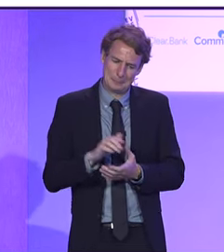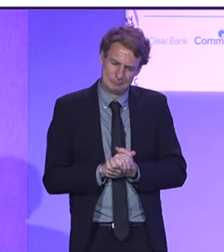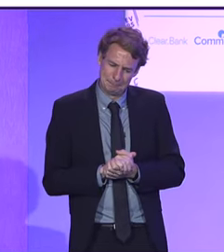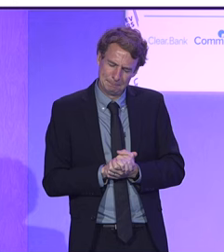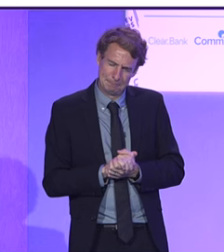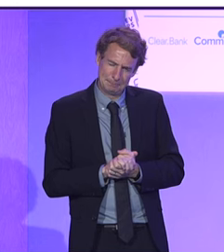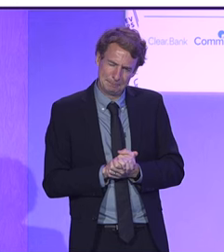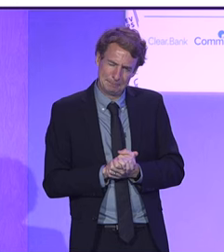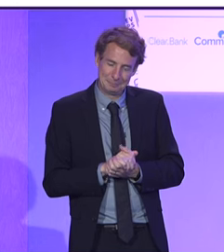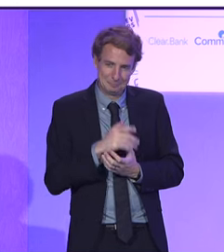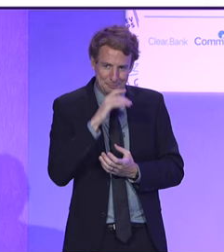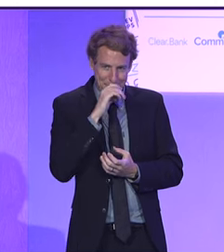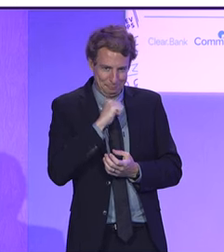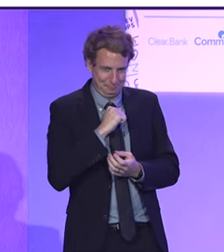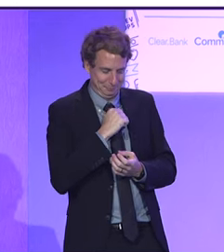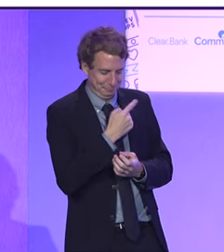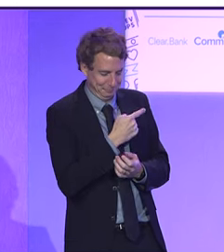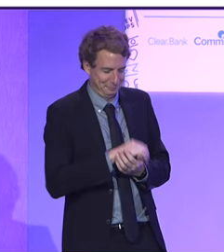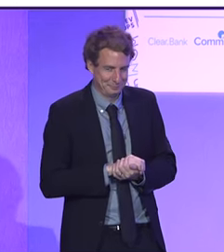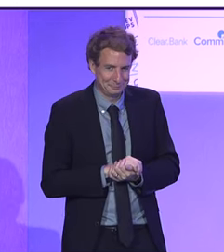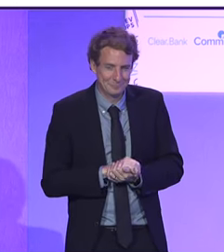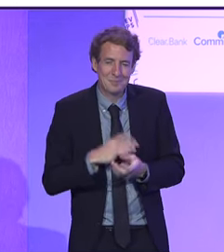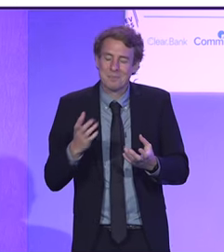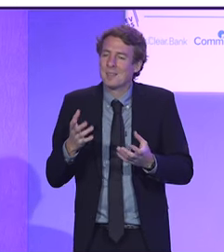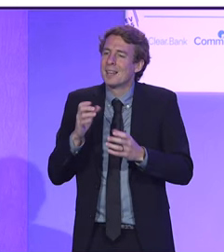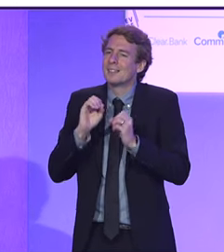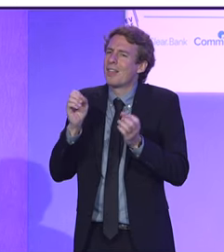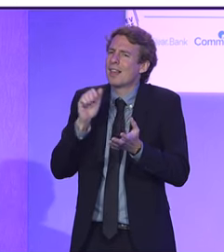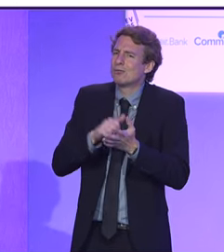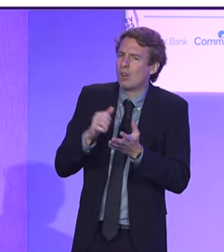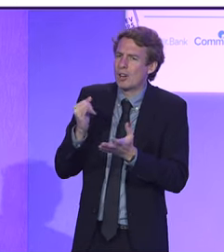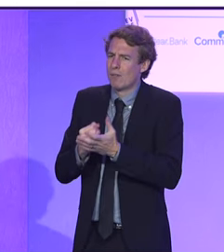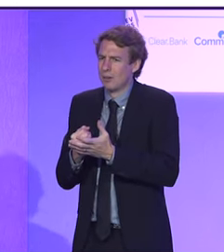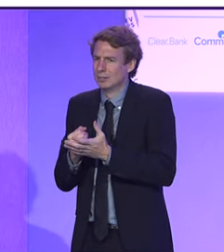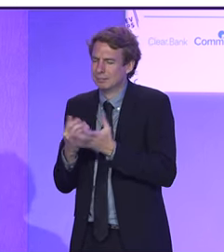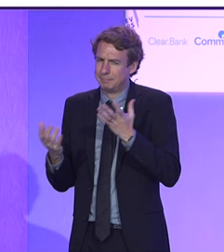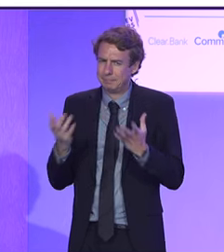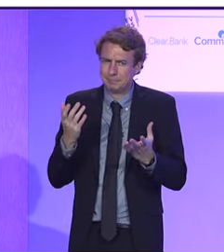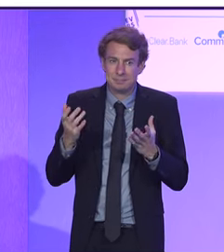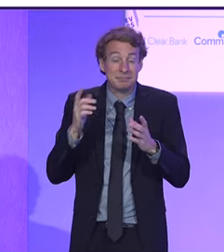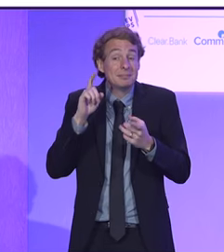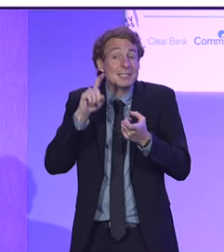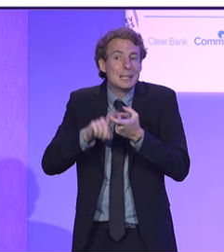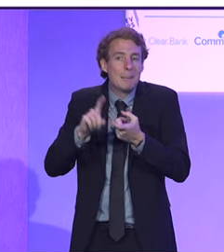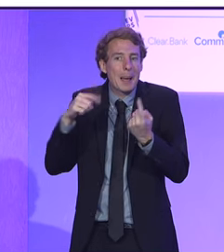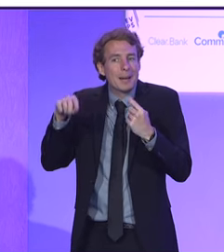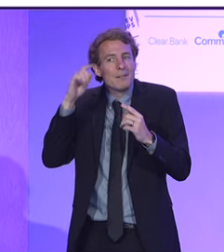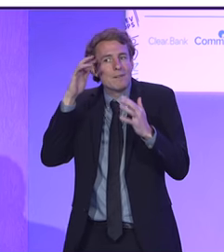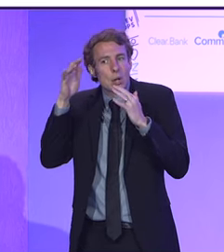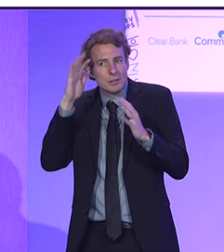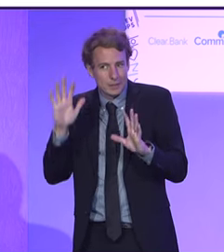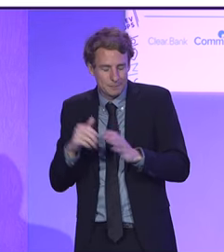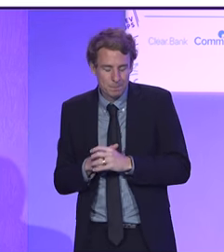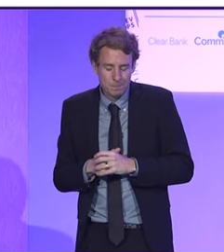So there's no right or wrong answer in this. It's really a matter of how you look at this and what your philosophy is. In systems thinking, what we're